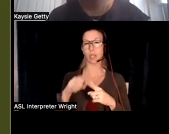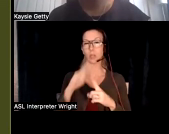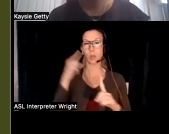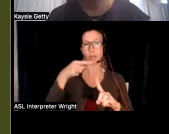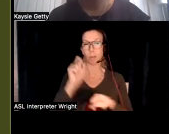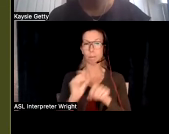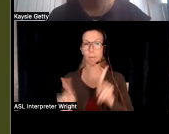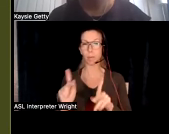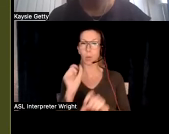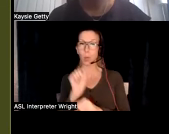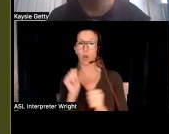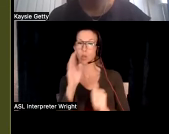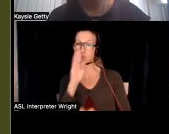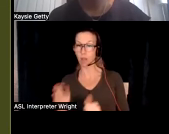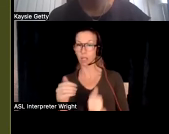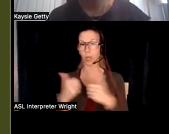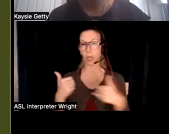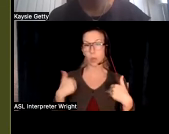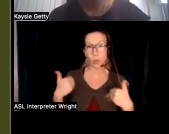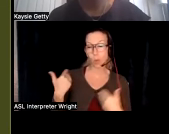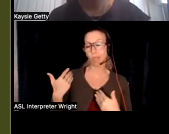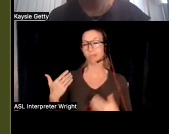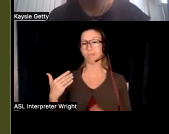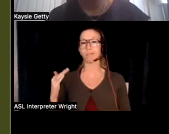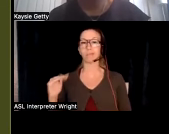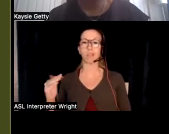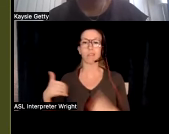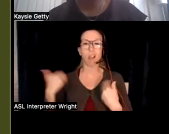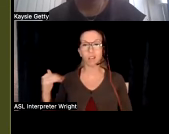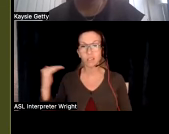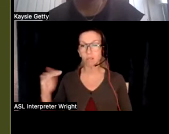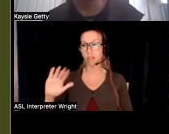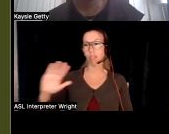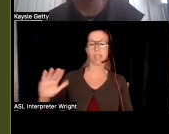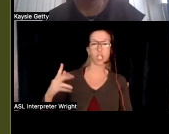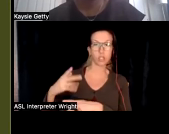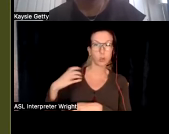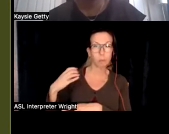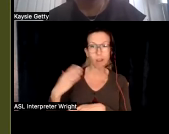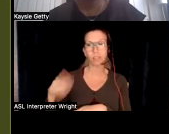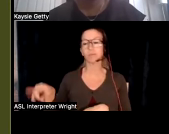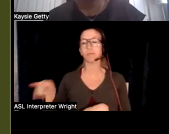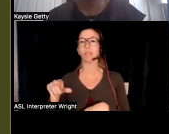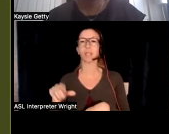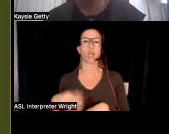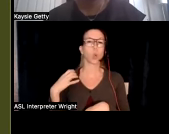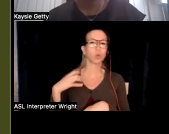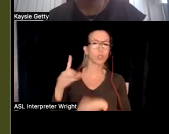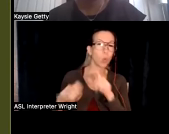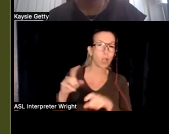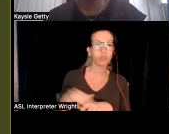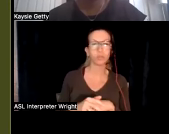youth and young adults and their supervisors. It has coaching questions. It has a matrix to kind of look at how